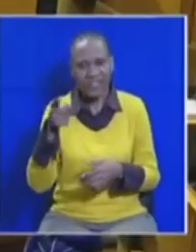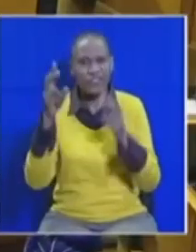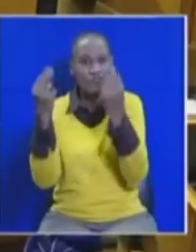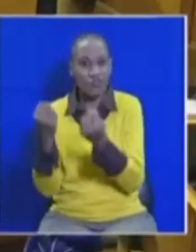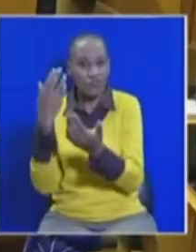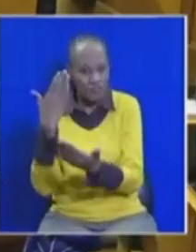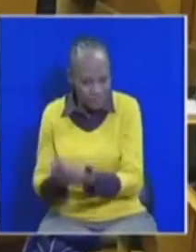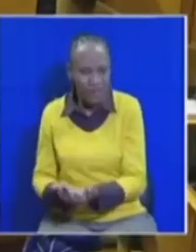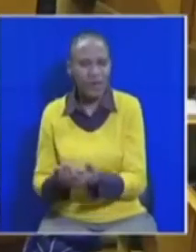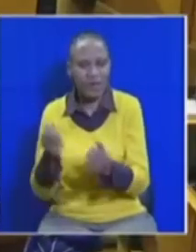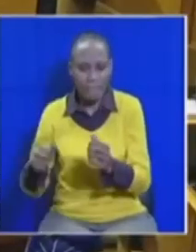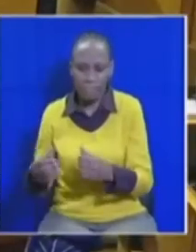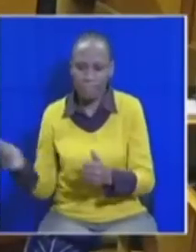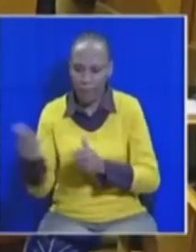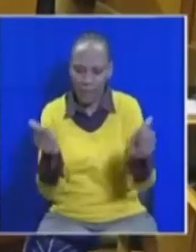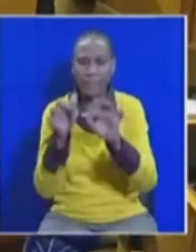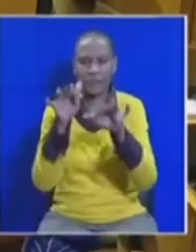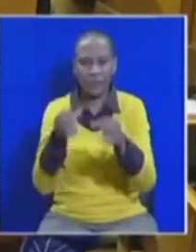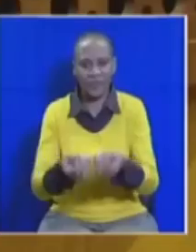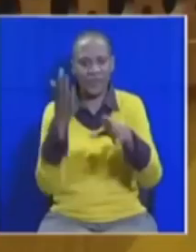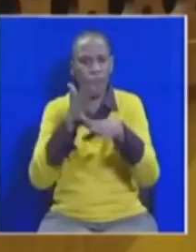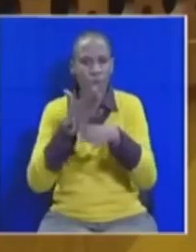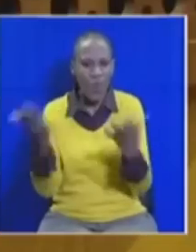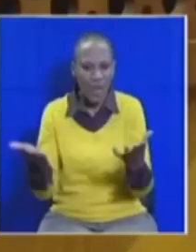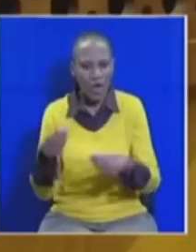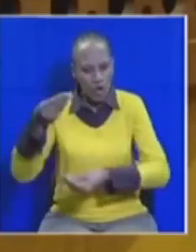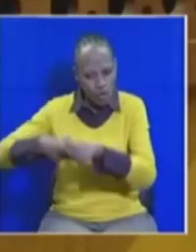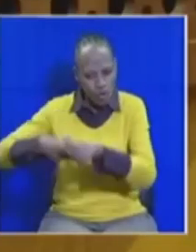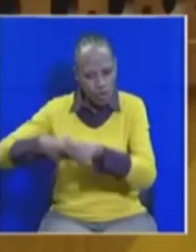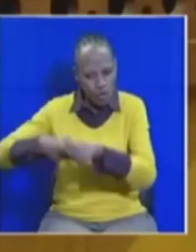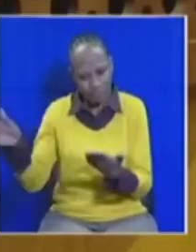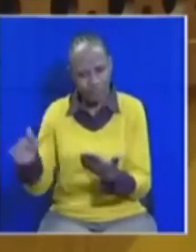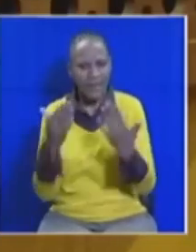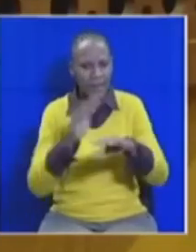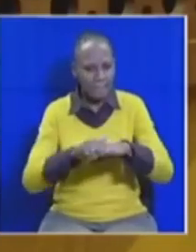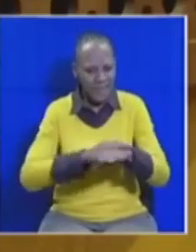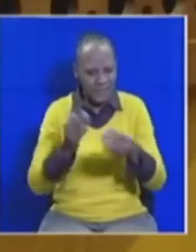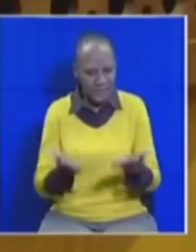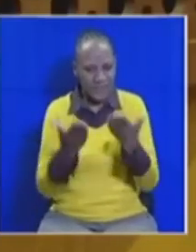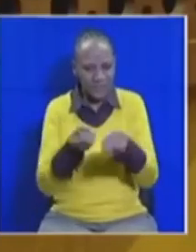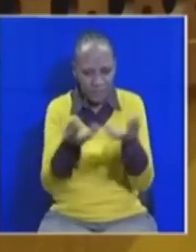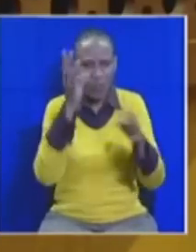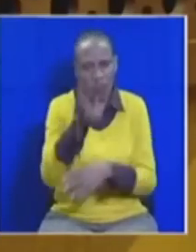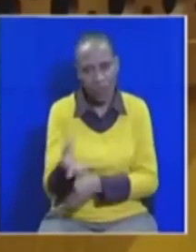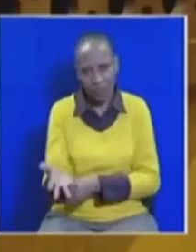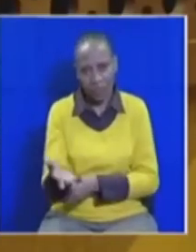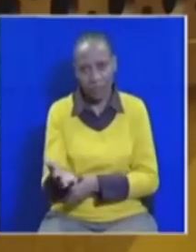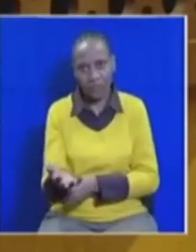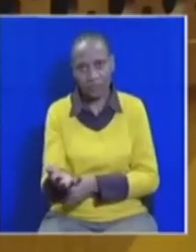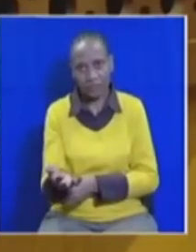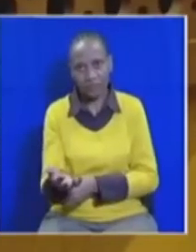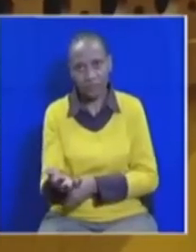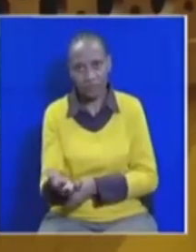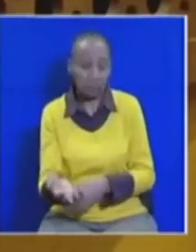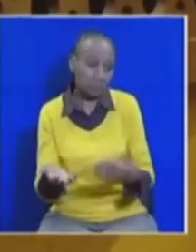to cutting corruption, and to delivering basic services to all. And this year, whether it's in